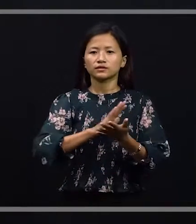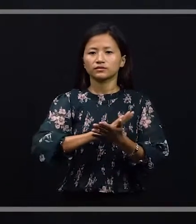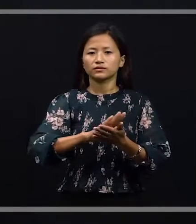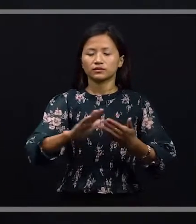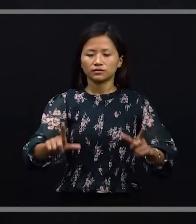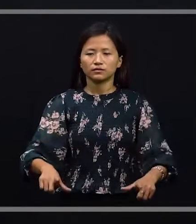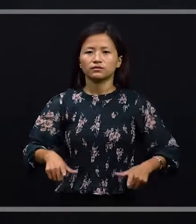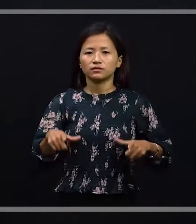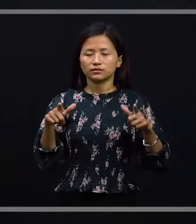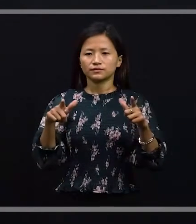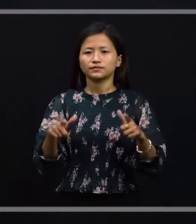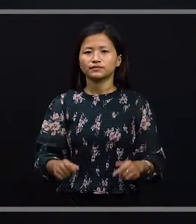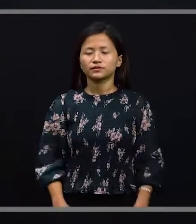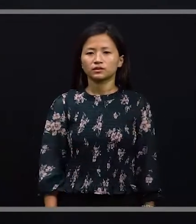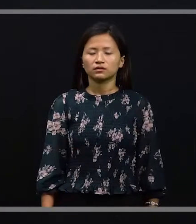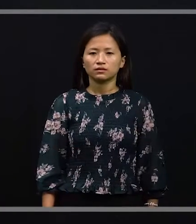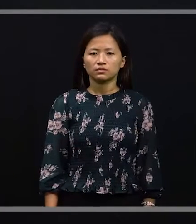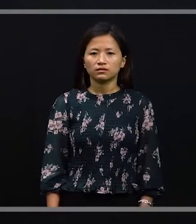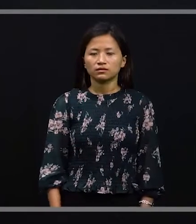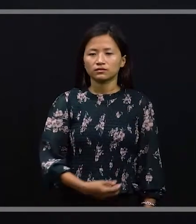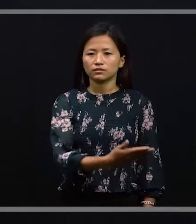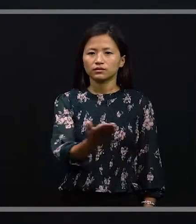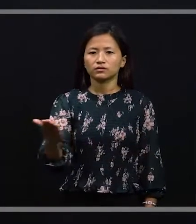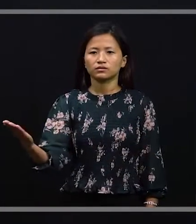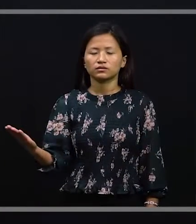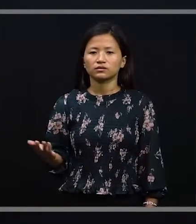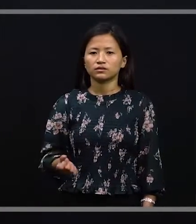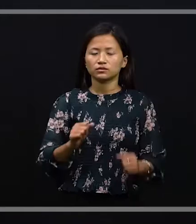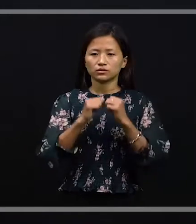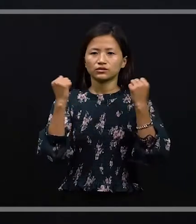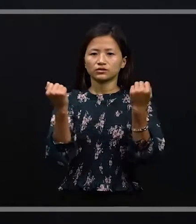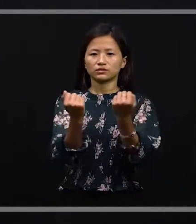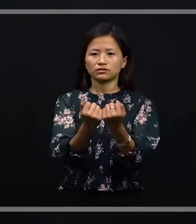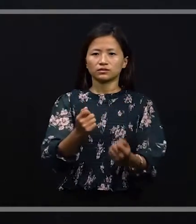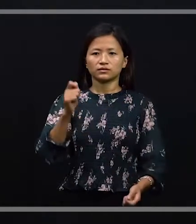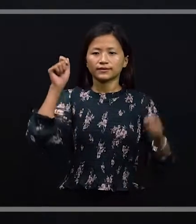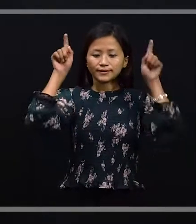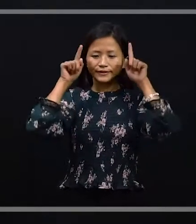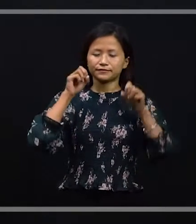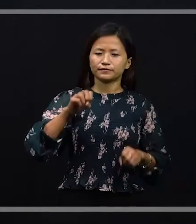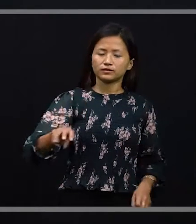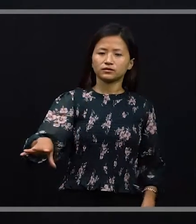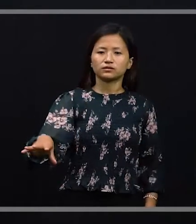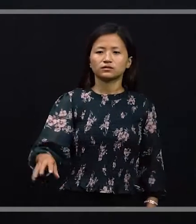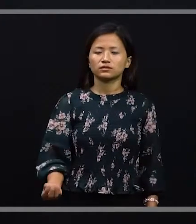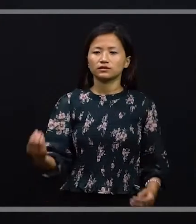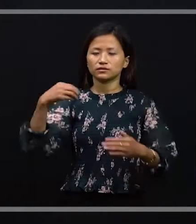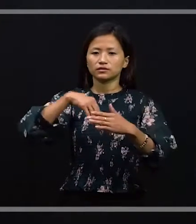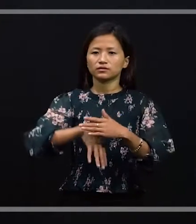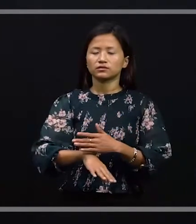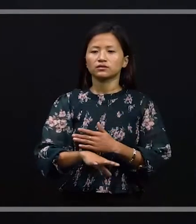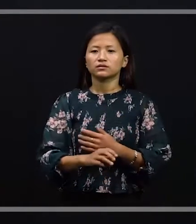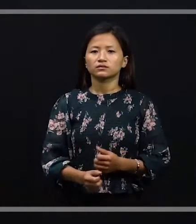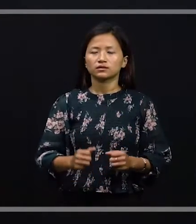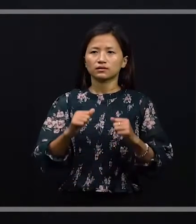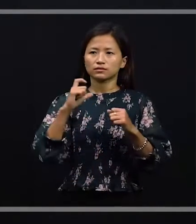certain limitations, okay. And in the Indian caste system, the 4th caste, that is the Shudra, they were considered as